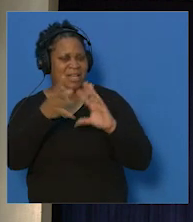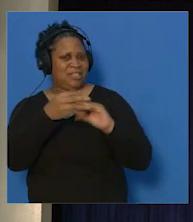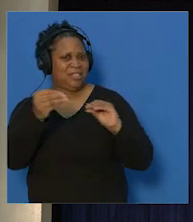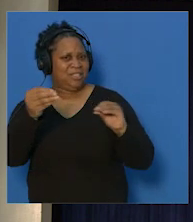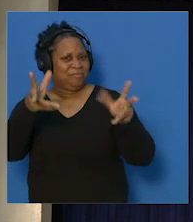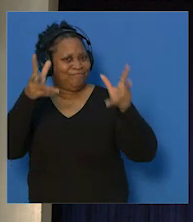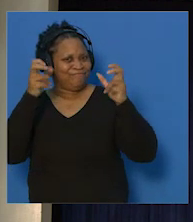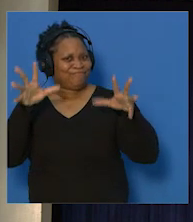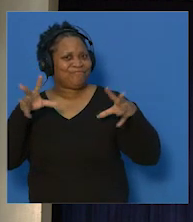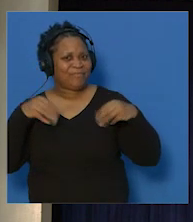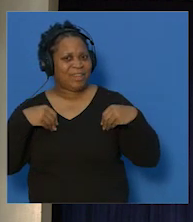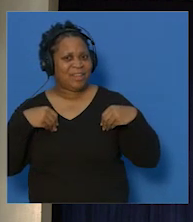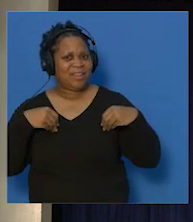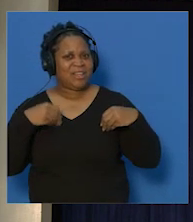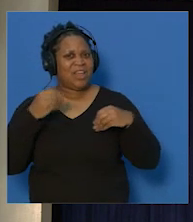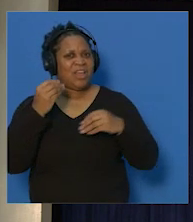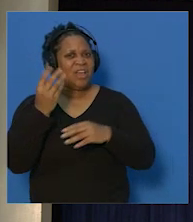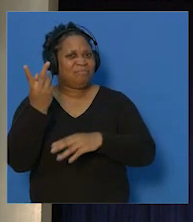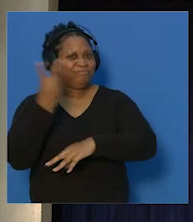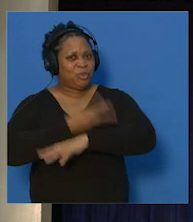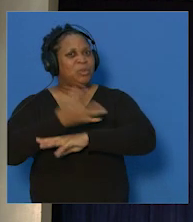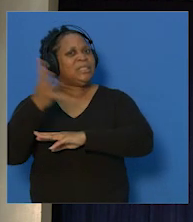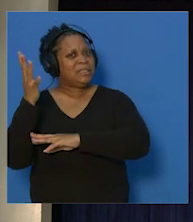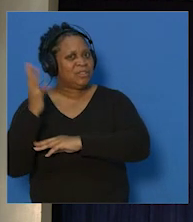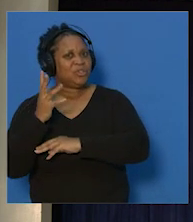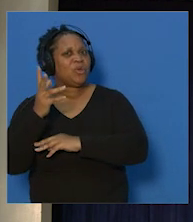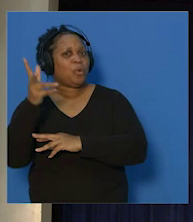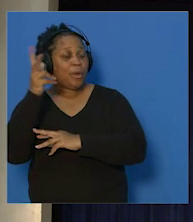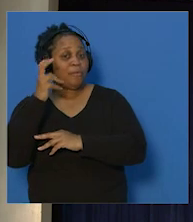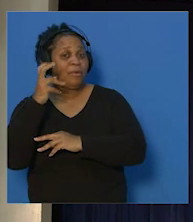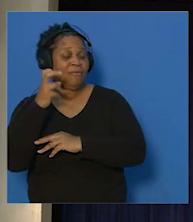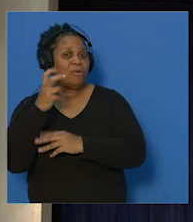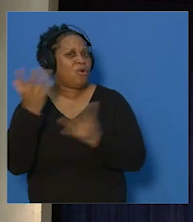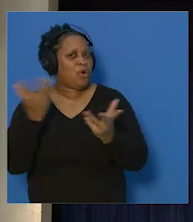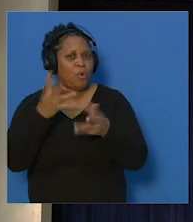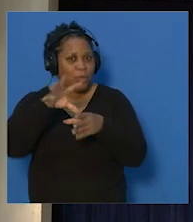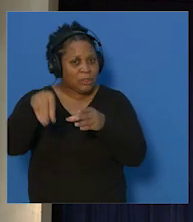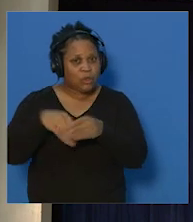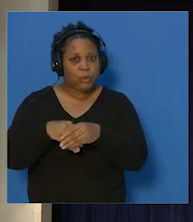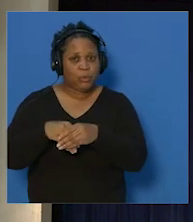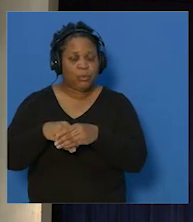so far over the past 48 hours since we heard about what phase 1 would include?